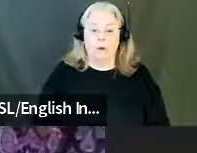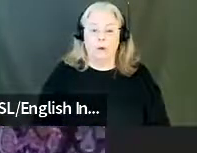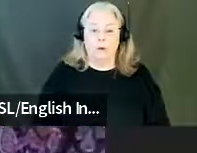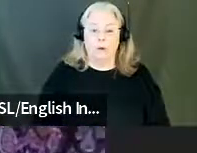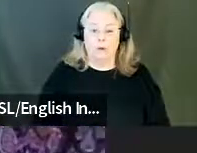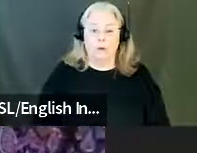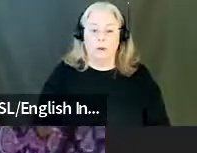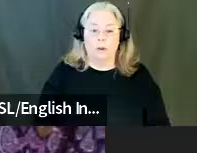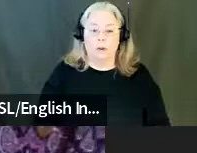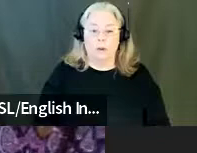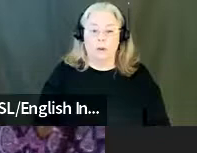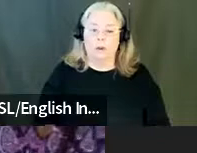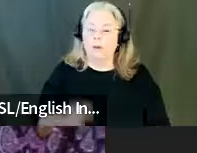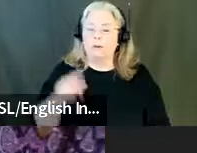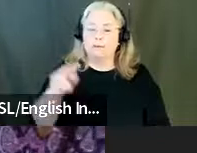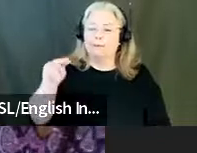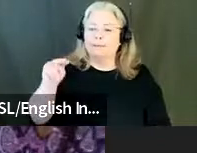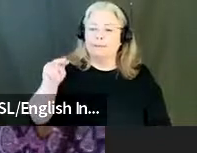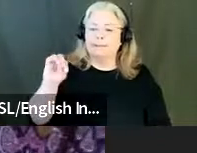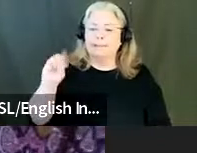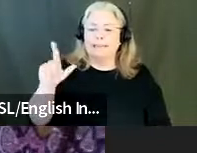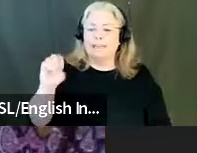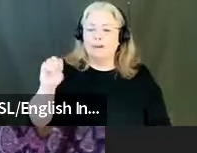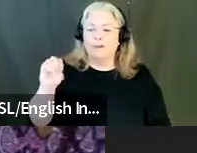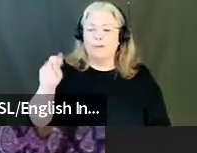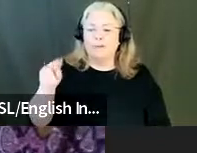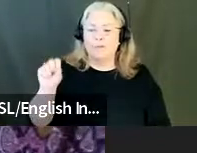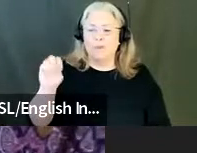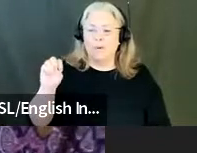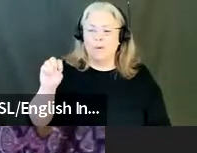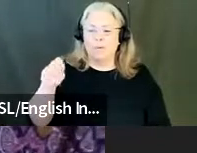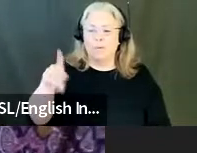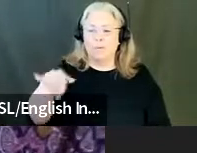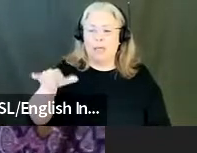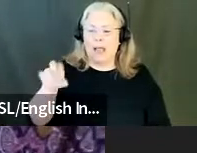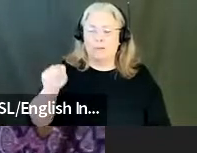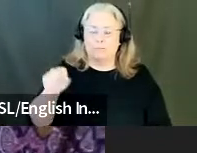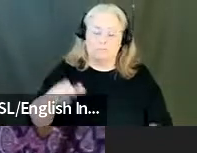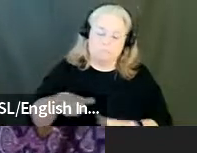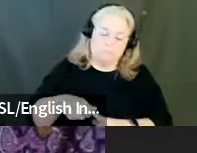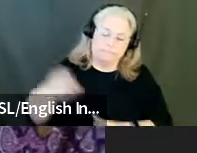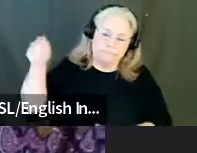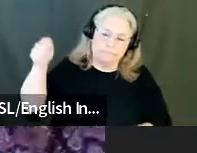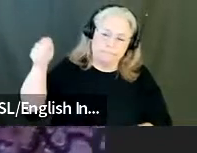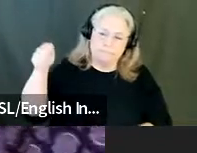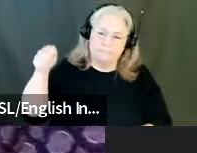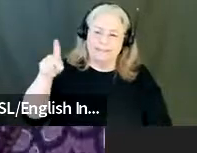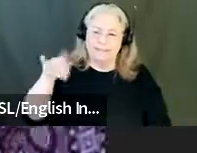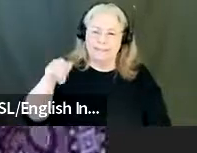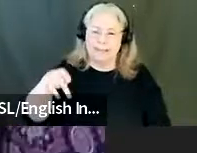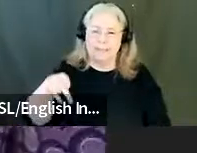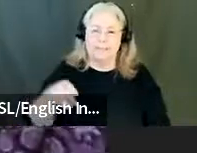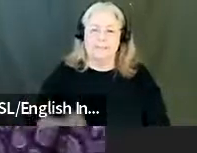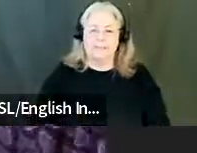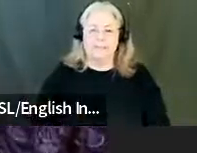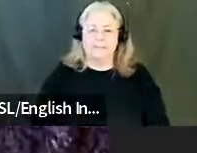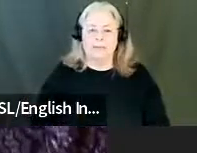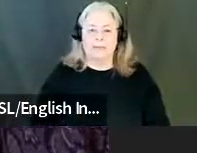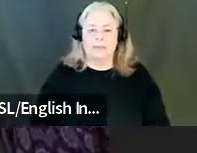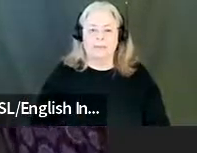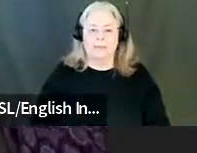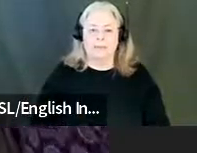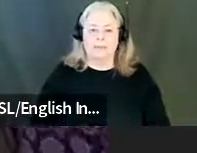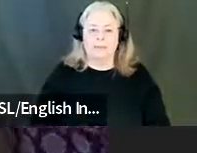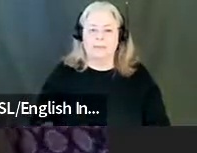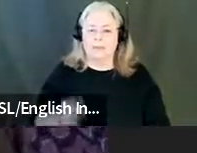And I just took a needle nose pliers and I just gripped onto the pipe, pulled it out of the T-joint. Here I've taken one of